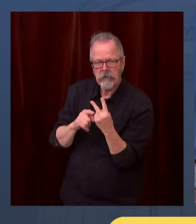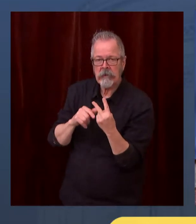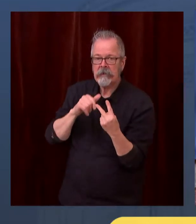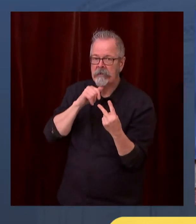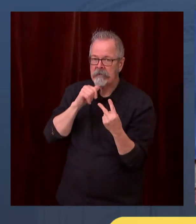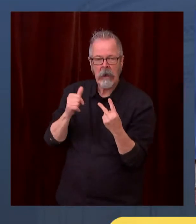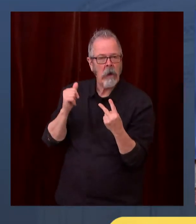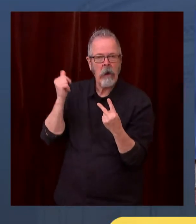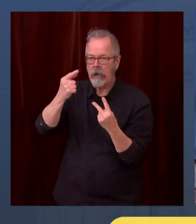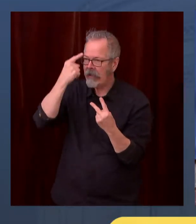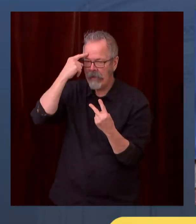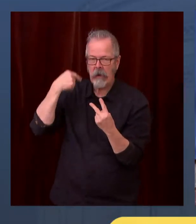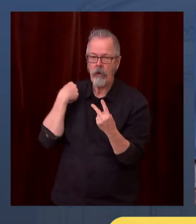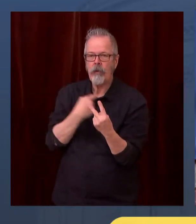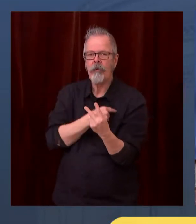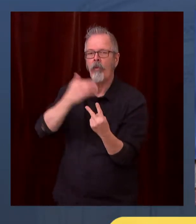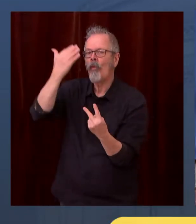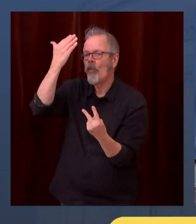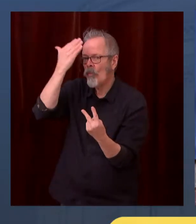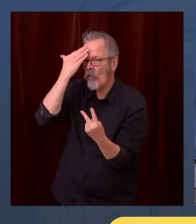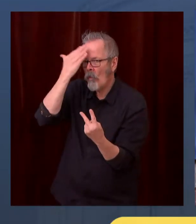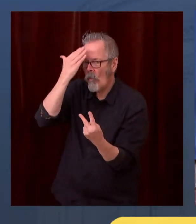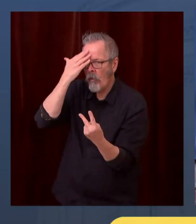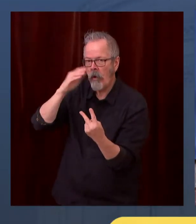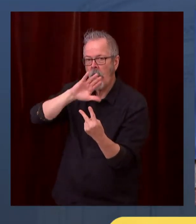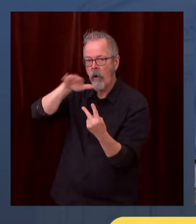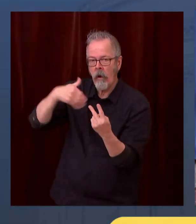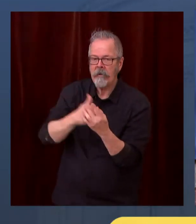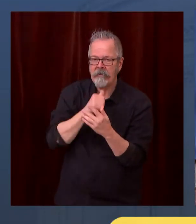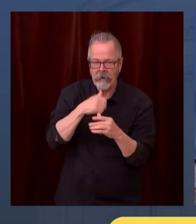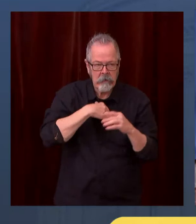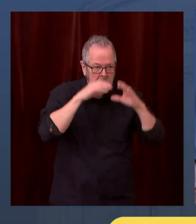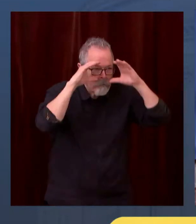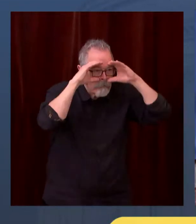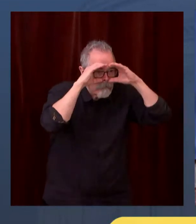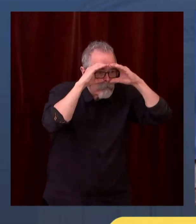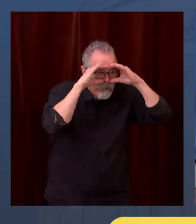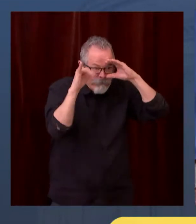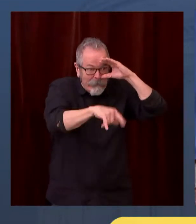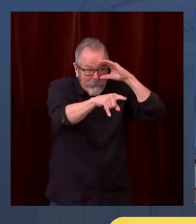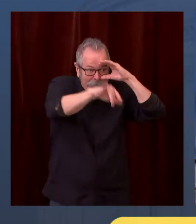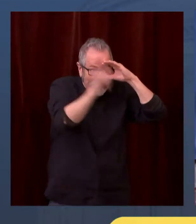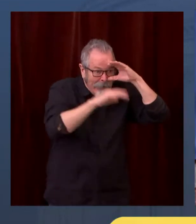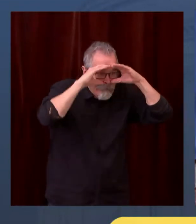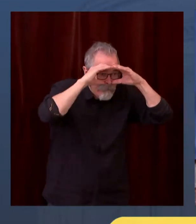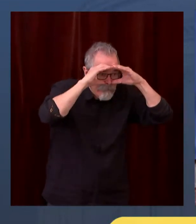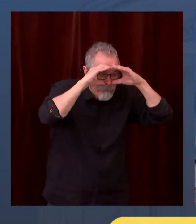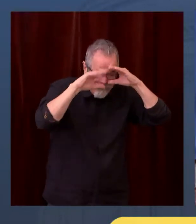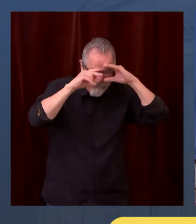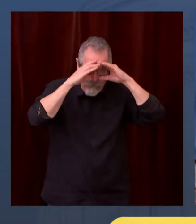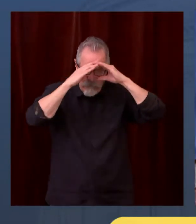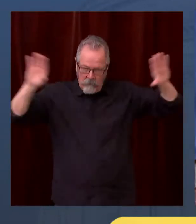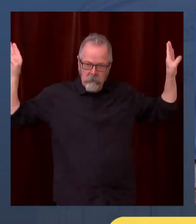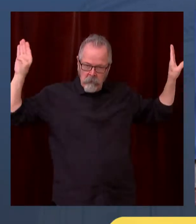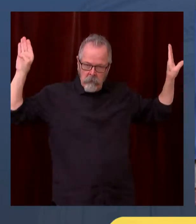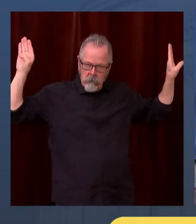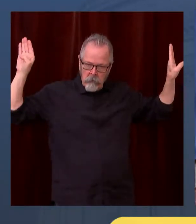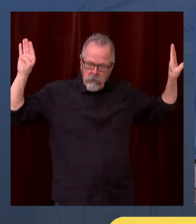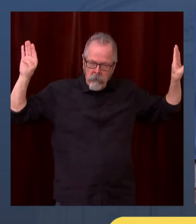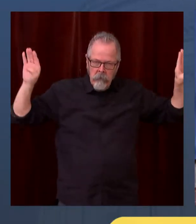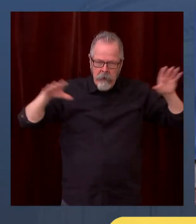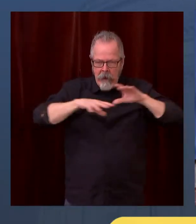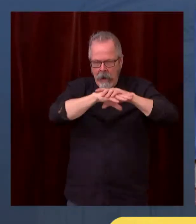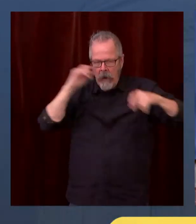think about everything, not just our little narrow looking through the keyhole here. There's two reasons for this. Number one, we